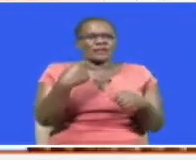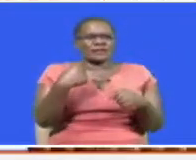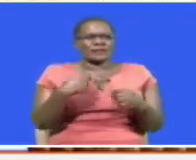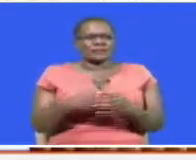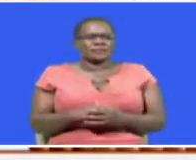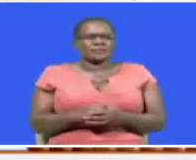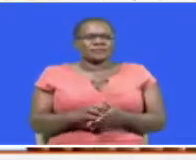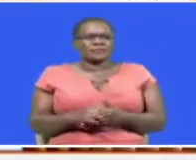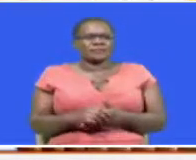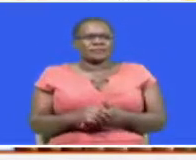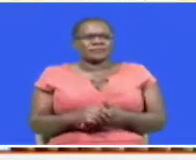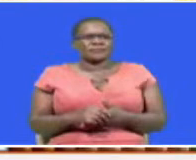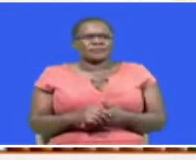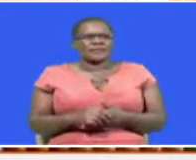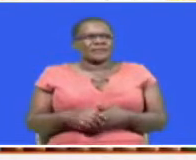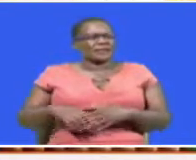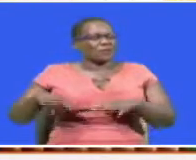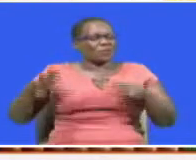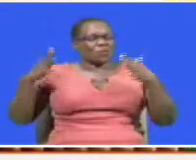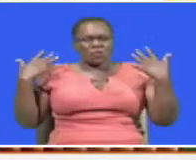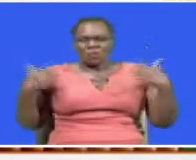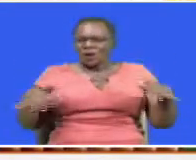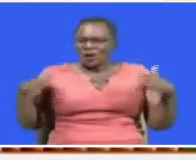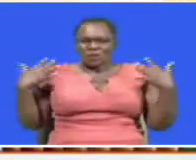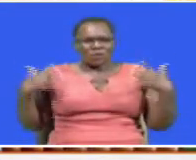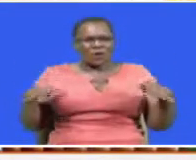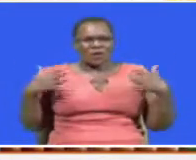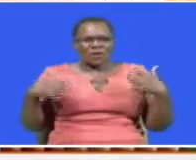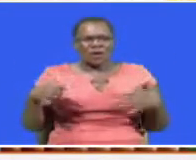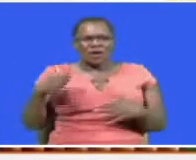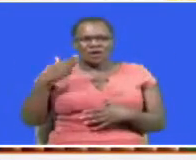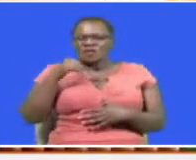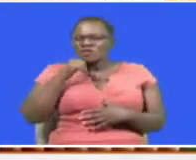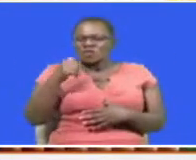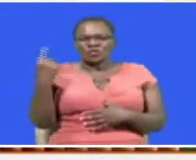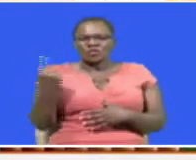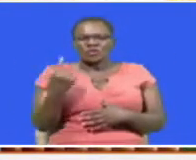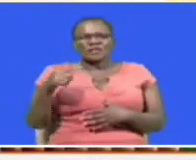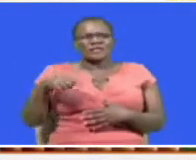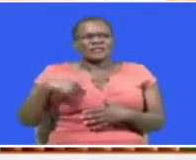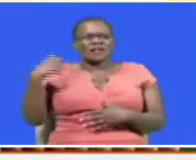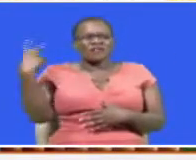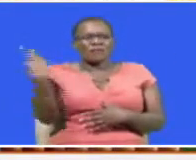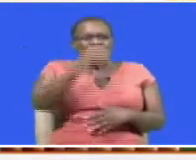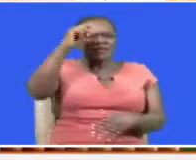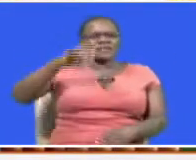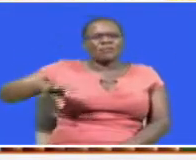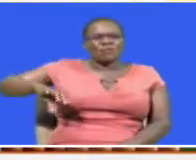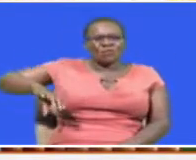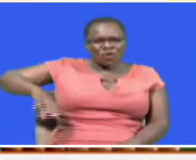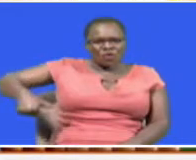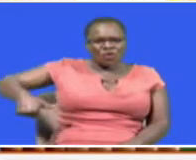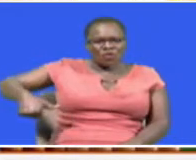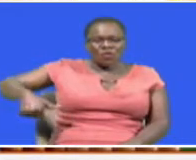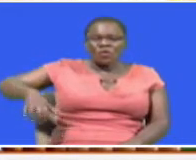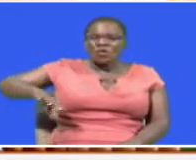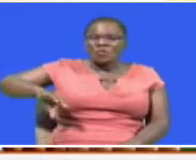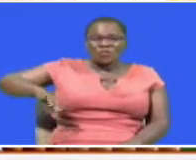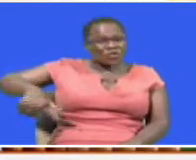yeah. It's incredible. I mean, we've not just beaten anybody, we've beaten Morocco, and Morocco is